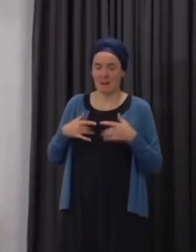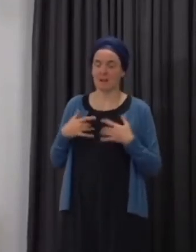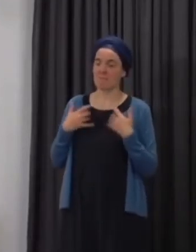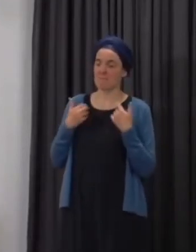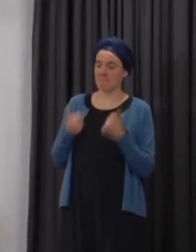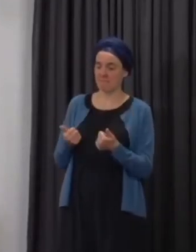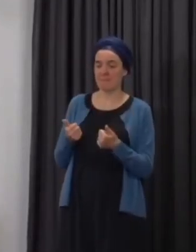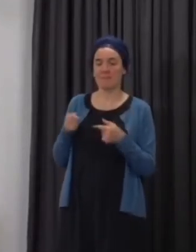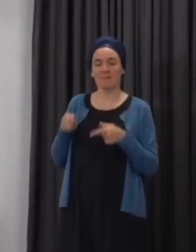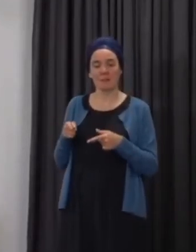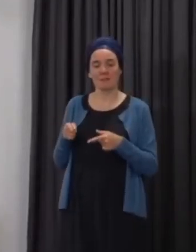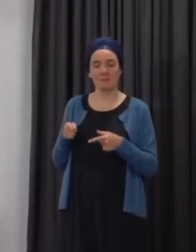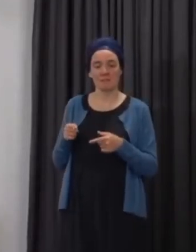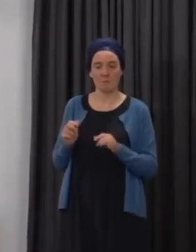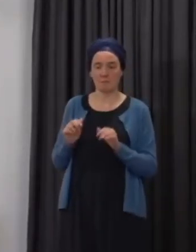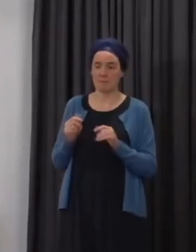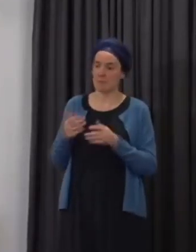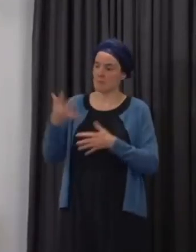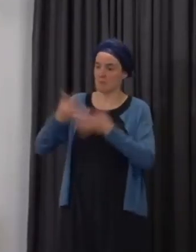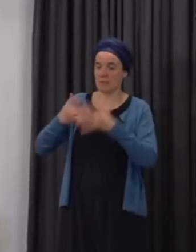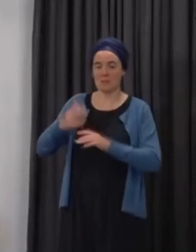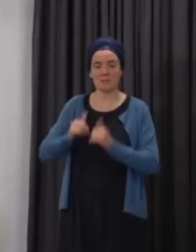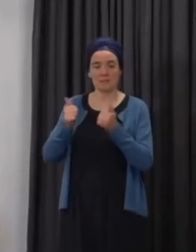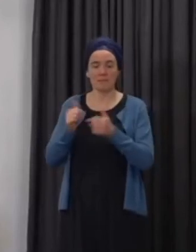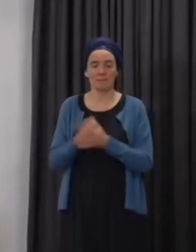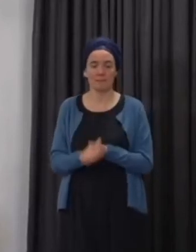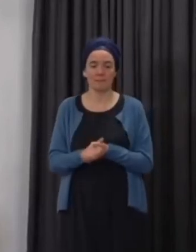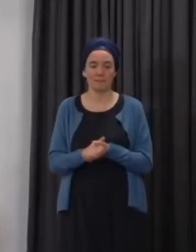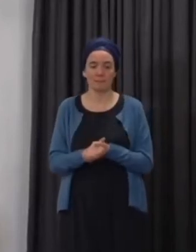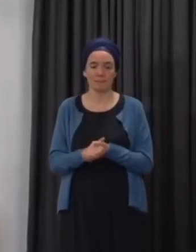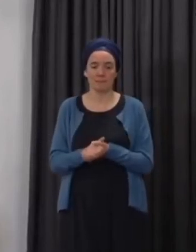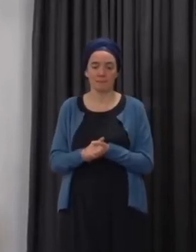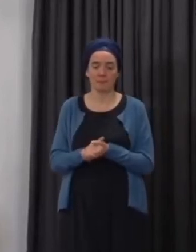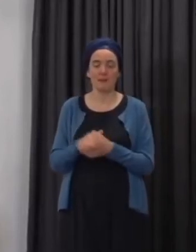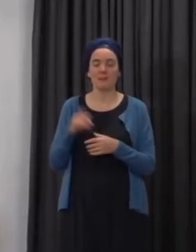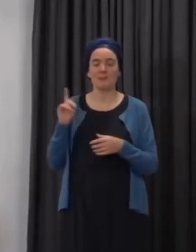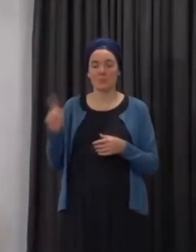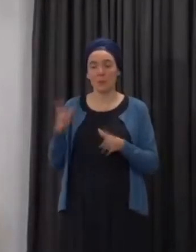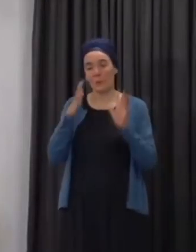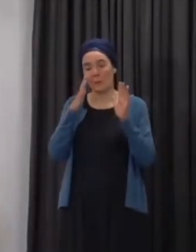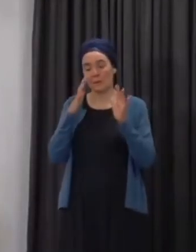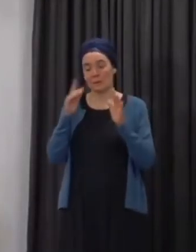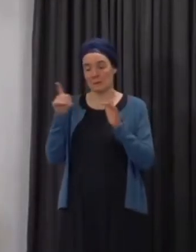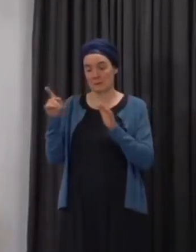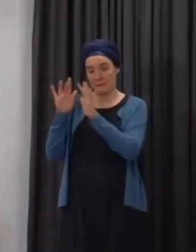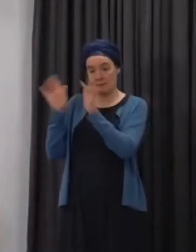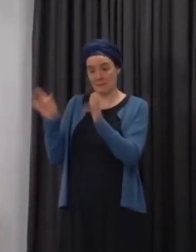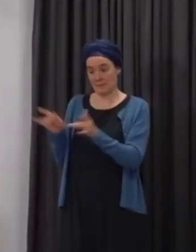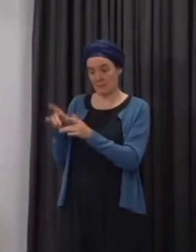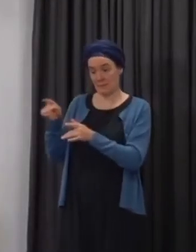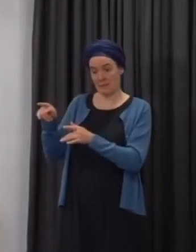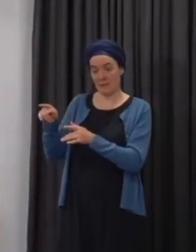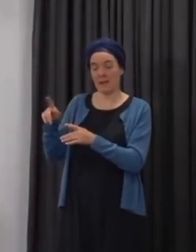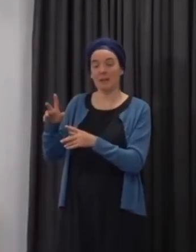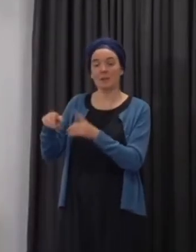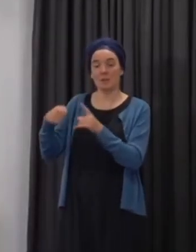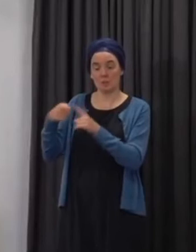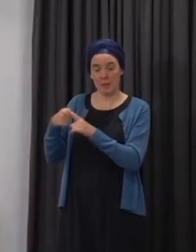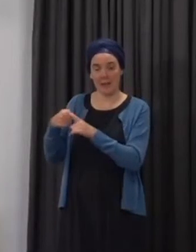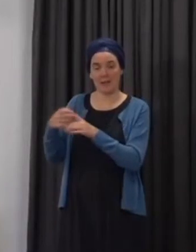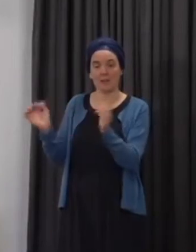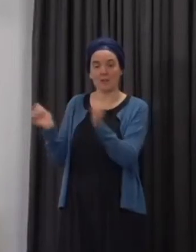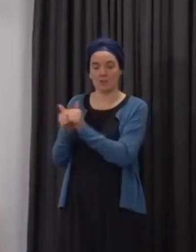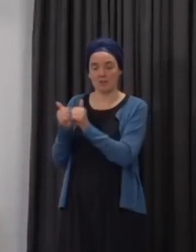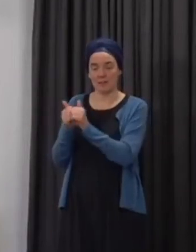testing kits are part of a UK-wide contract that the UK government is delivering for the whole of the UK. So they'll be